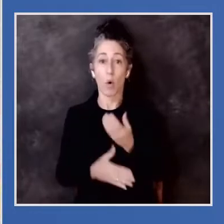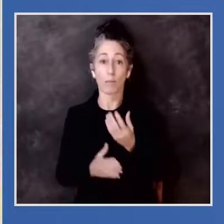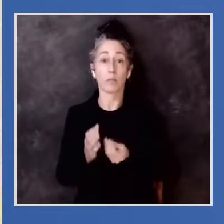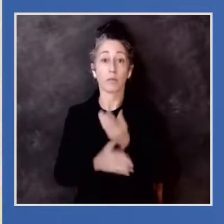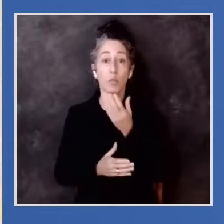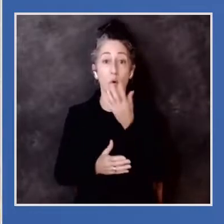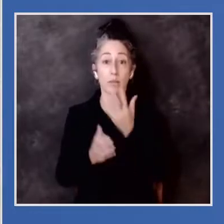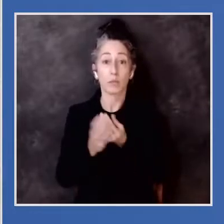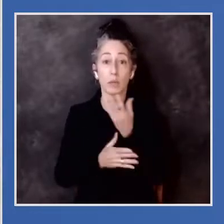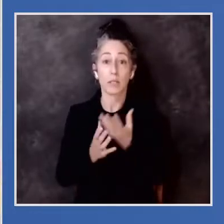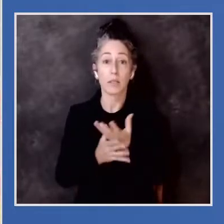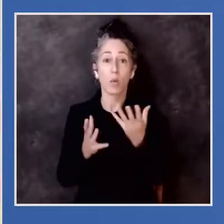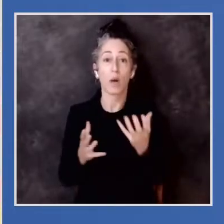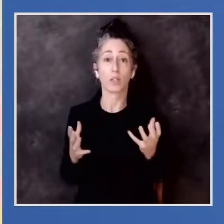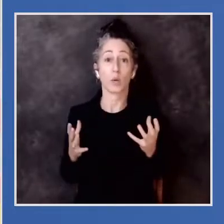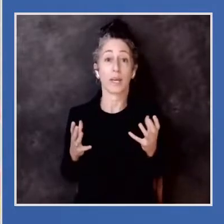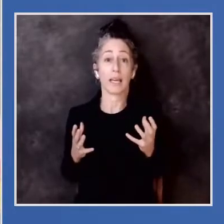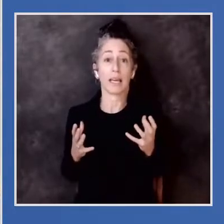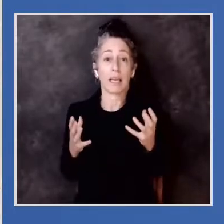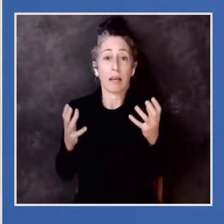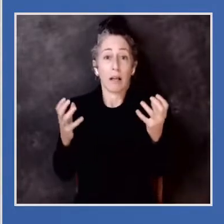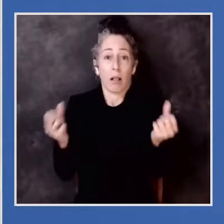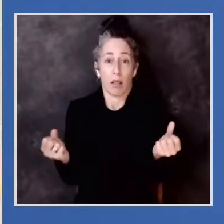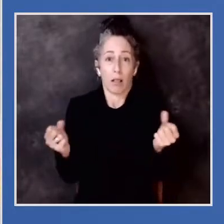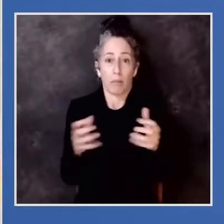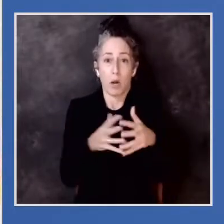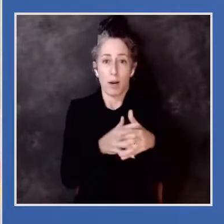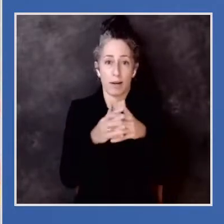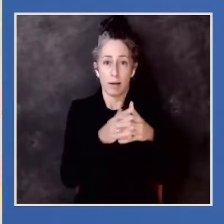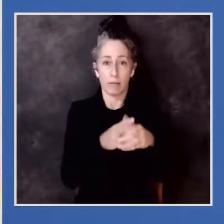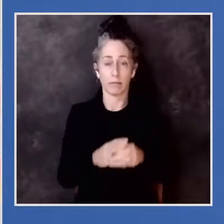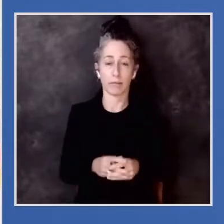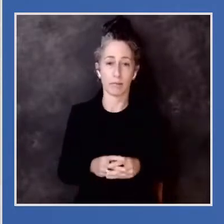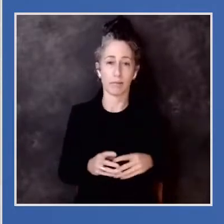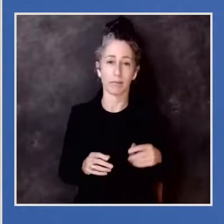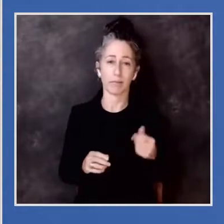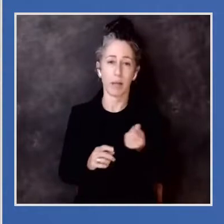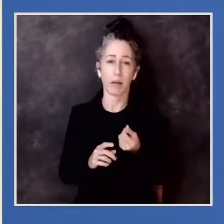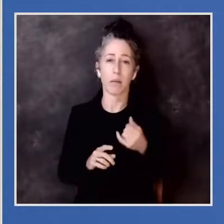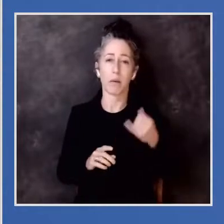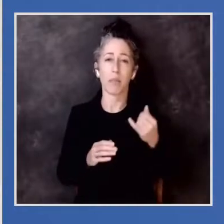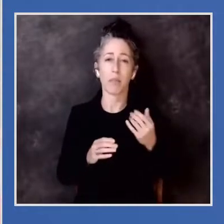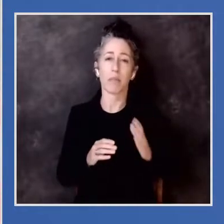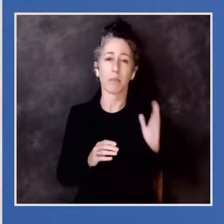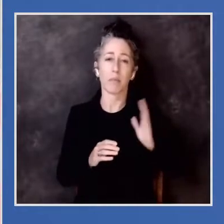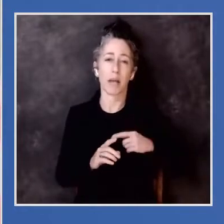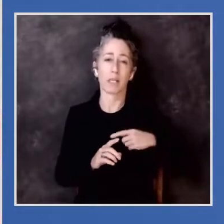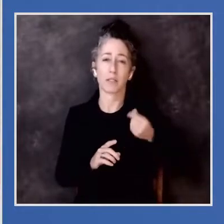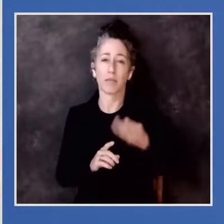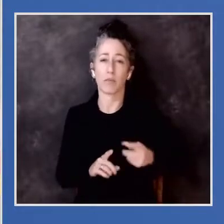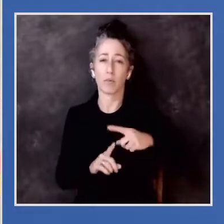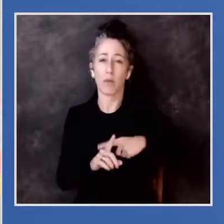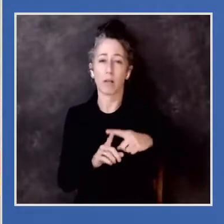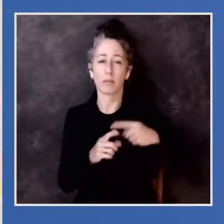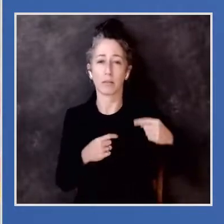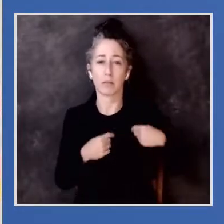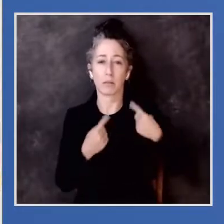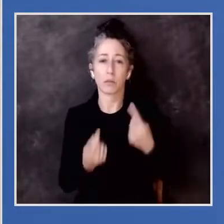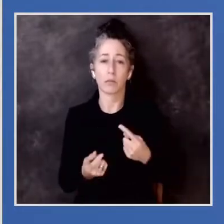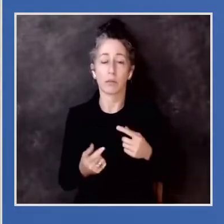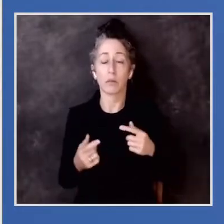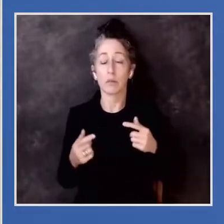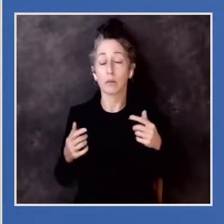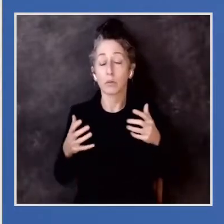nation. Over these past few months, there's been so much pain, and so much suffering, and so